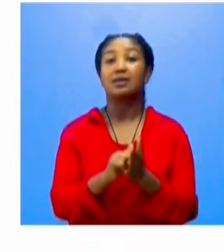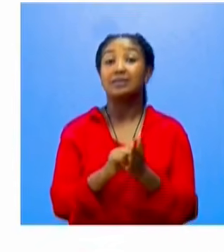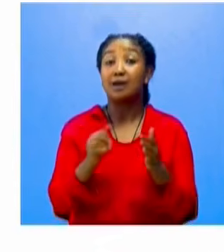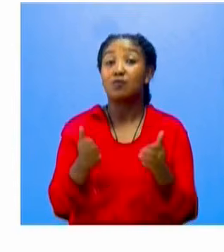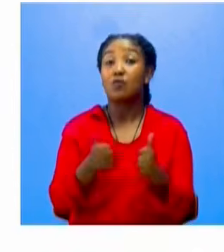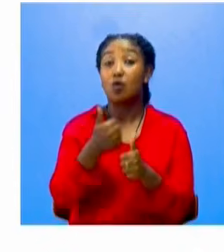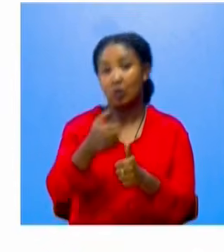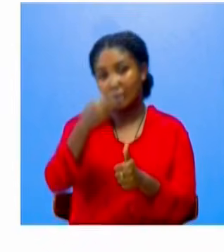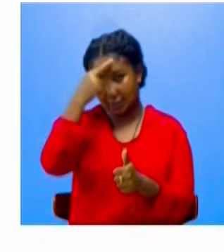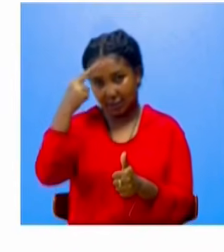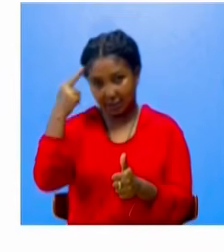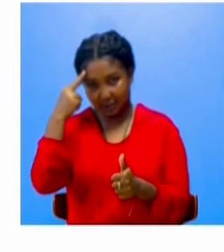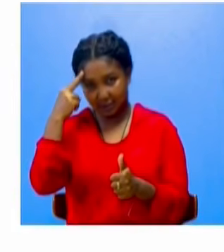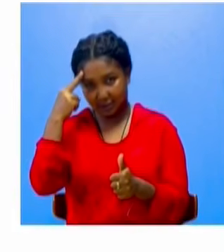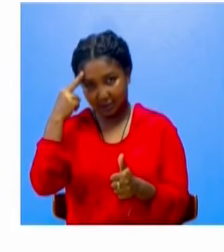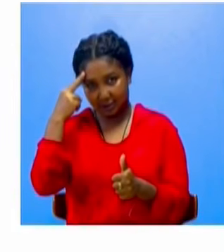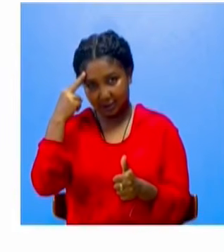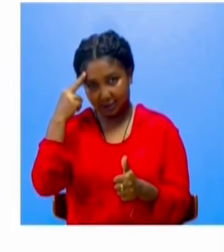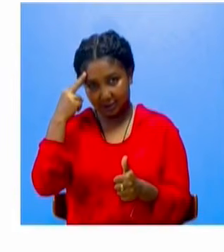the reason.